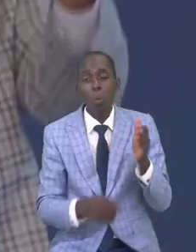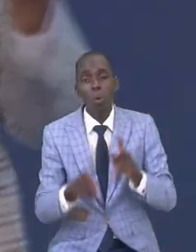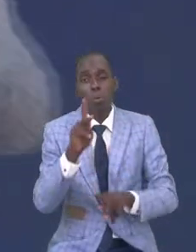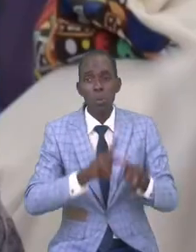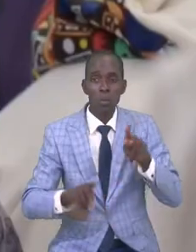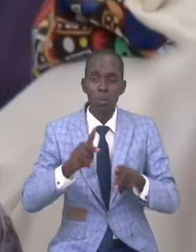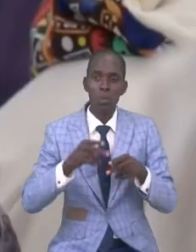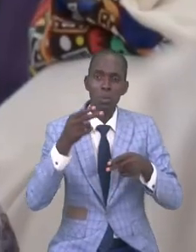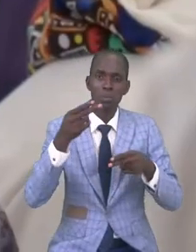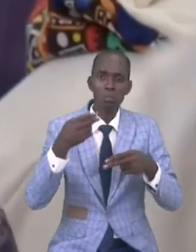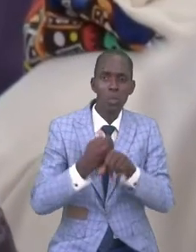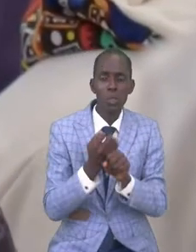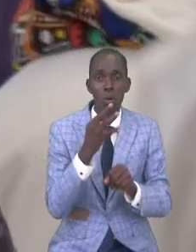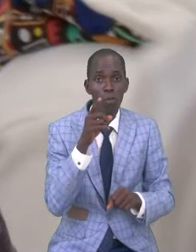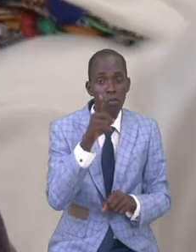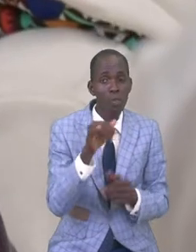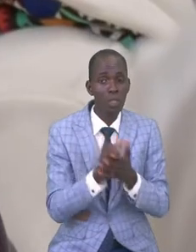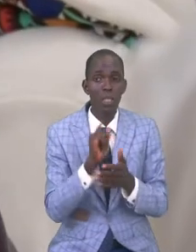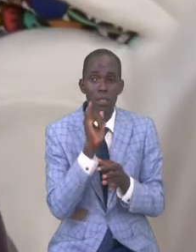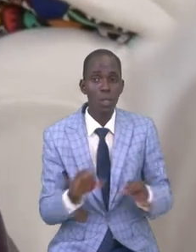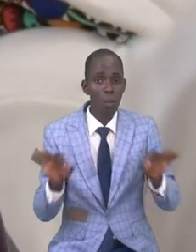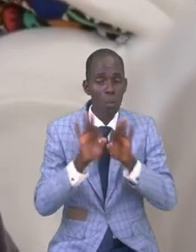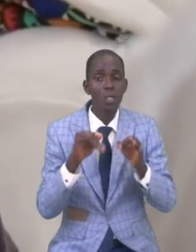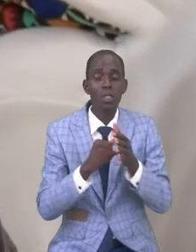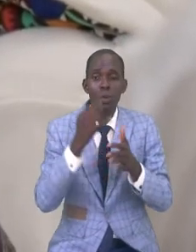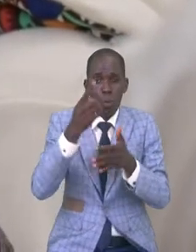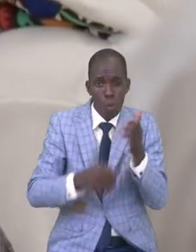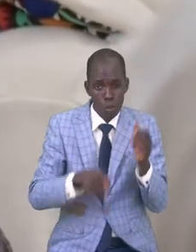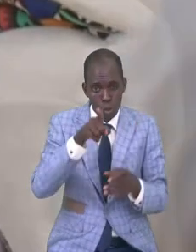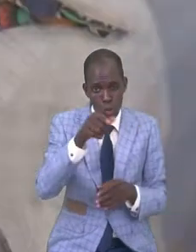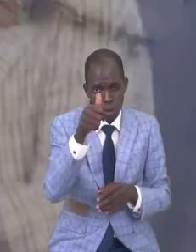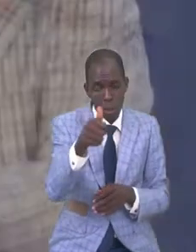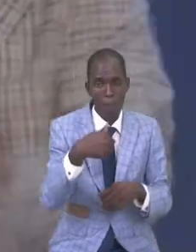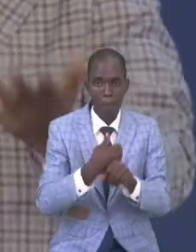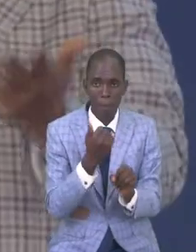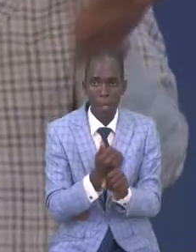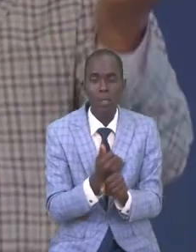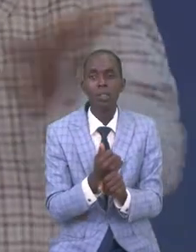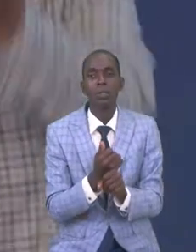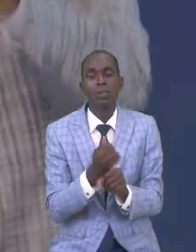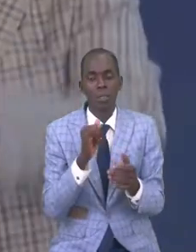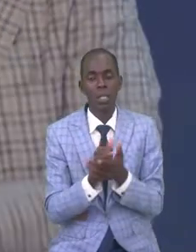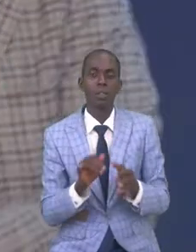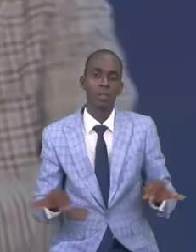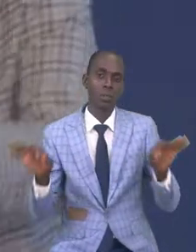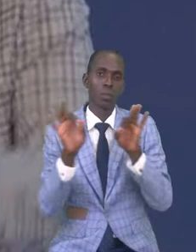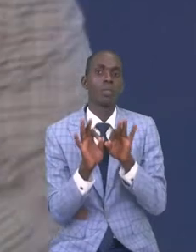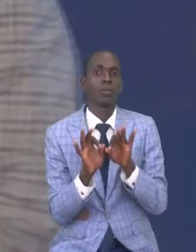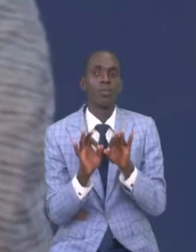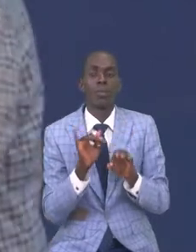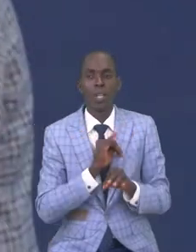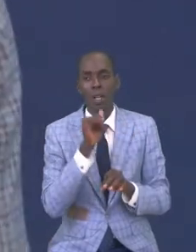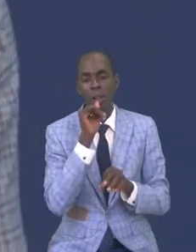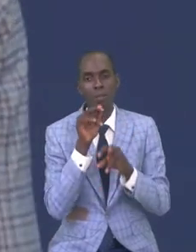make of you that matters. It is what you make of what they did to you that matters. I'm looking